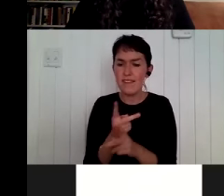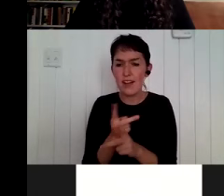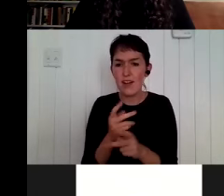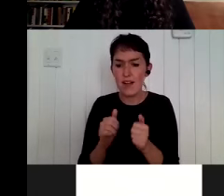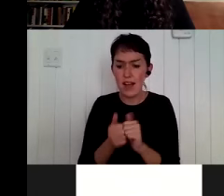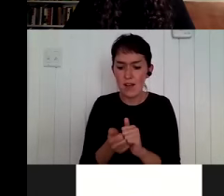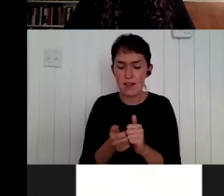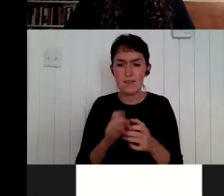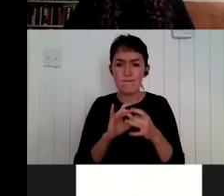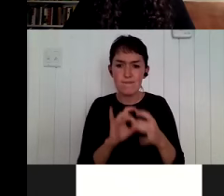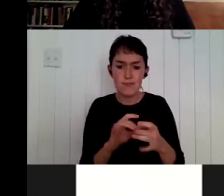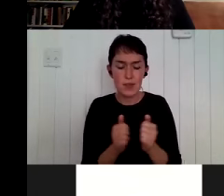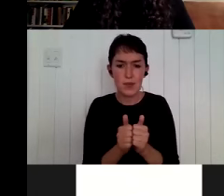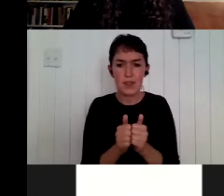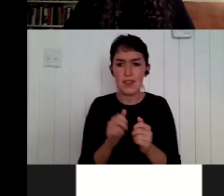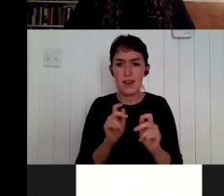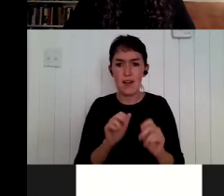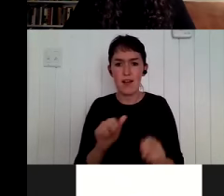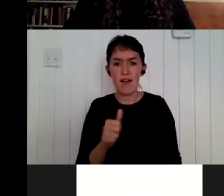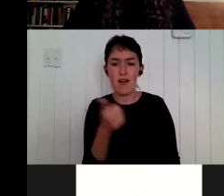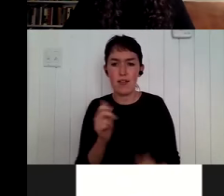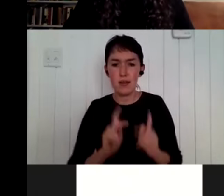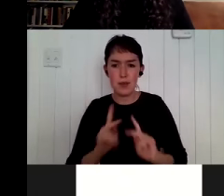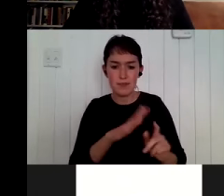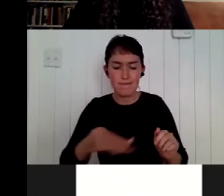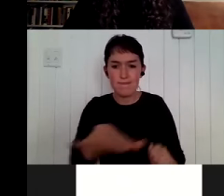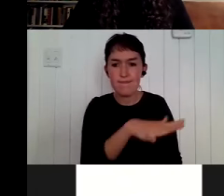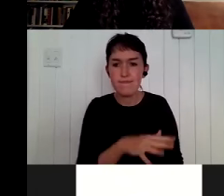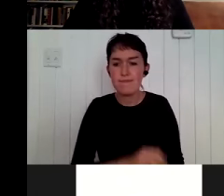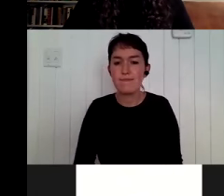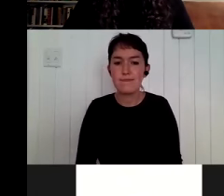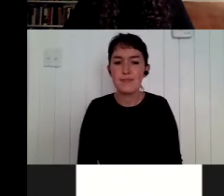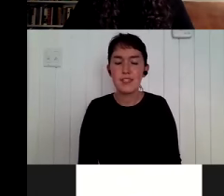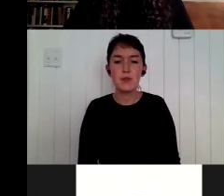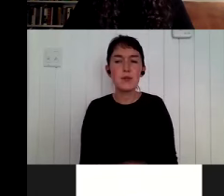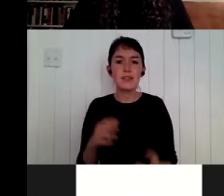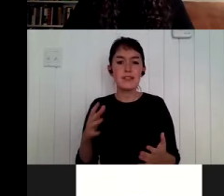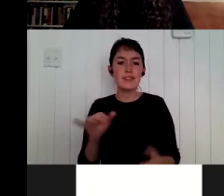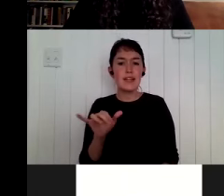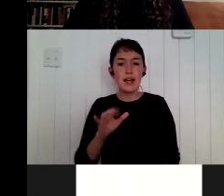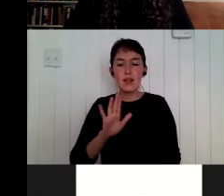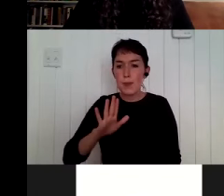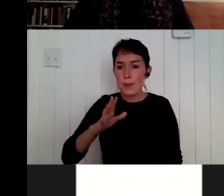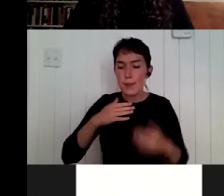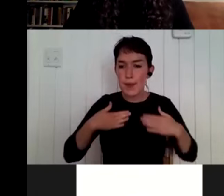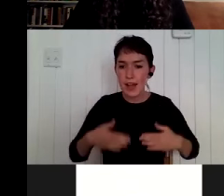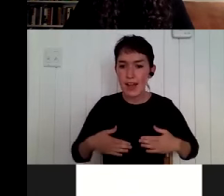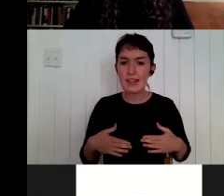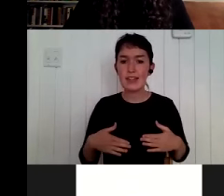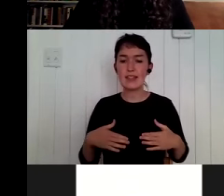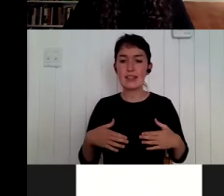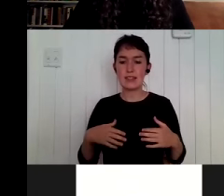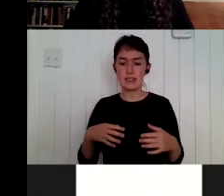you know, your body's there and you're interacting with the world, but then it's sort of connected or tethered to this blimp where